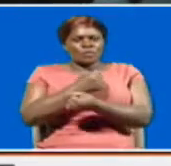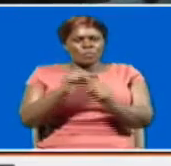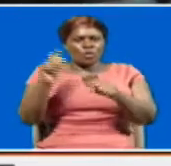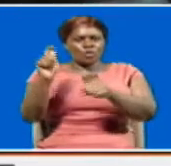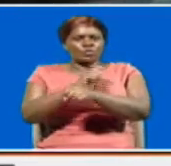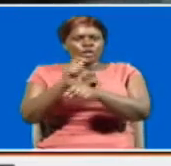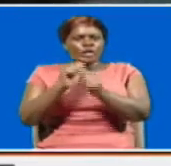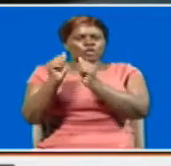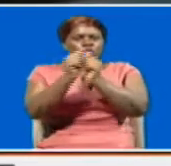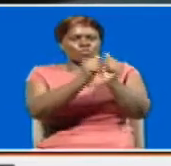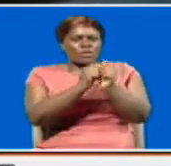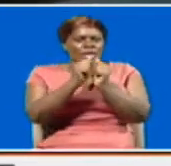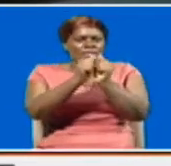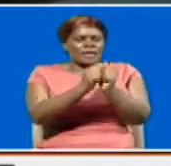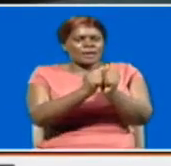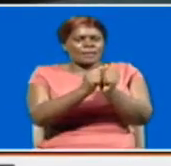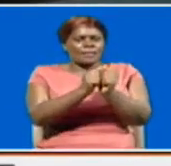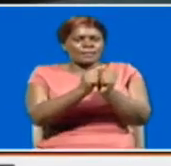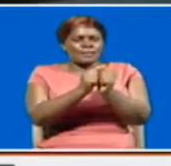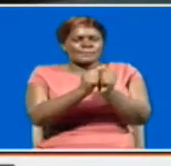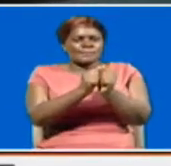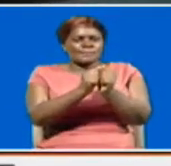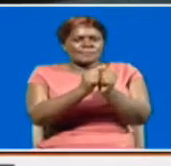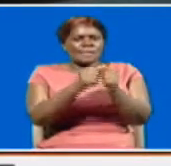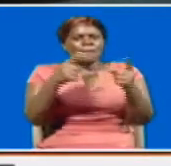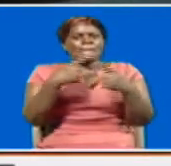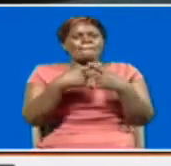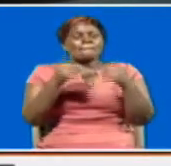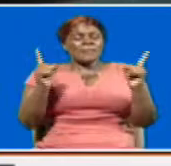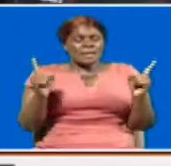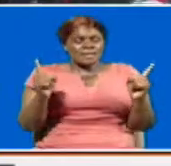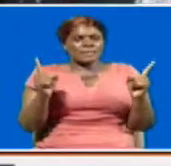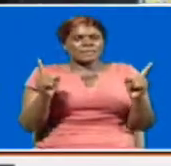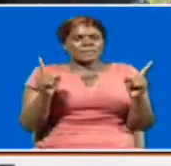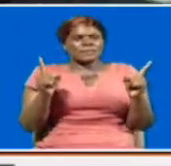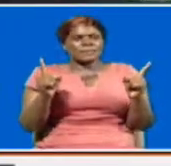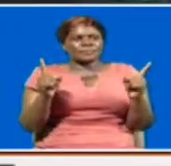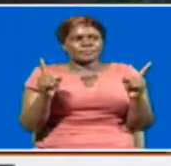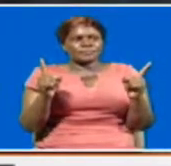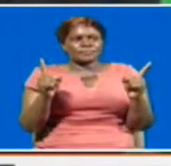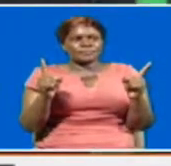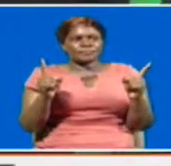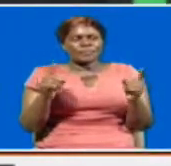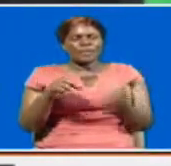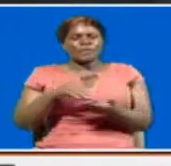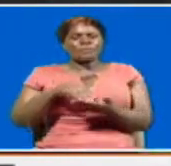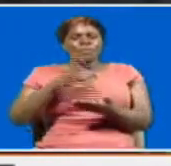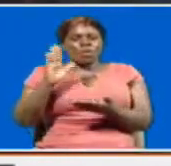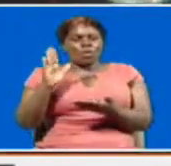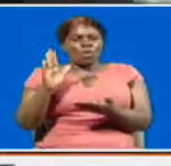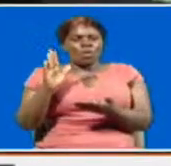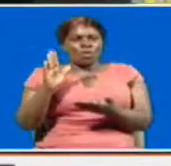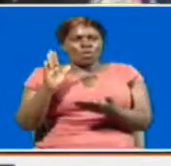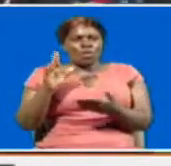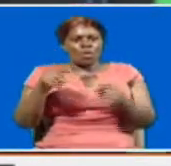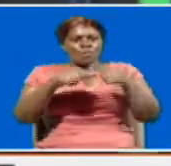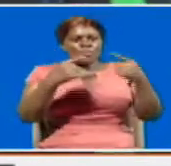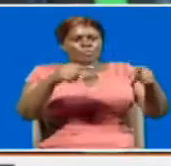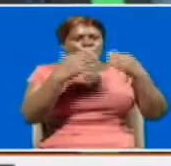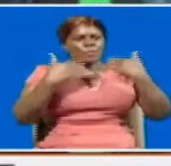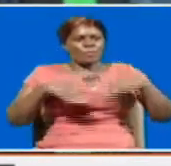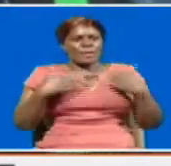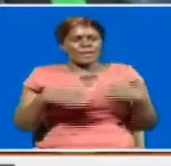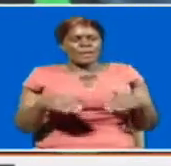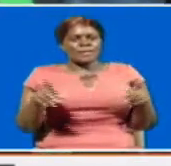train together with the foreign-based players all together. But in the end, most of the injured players